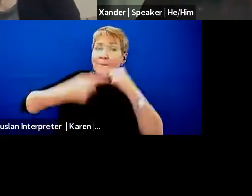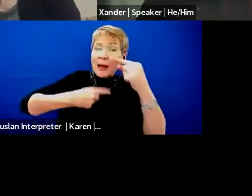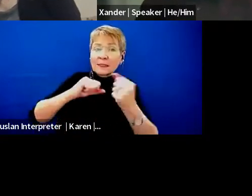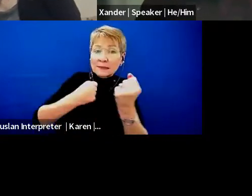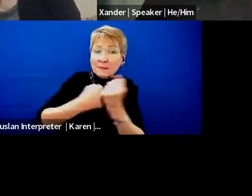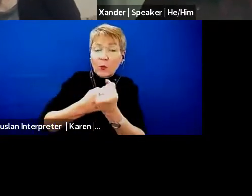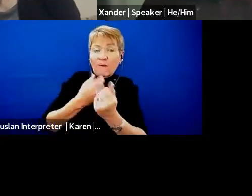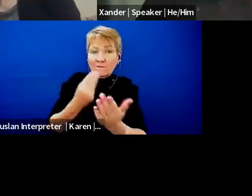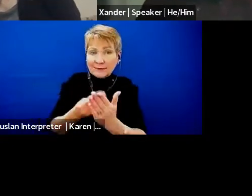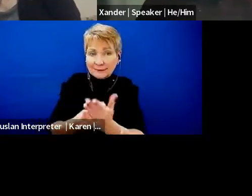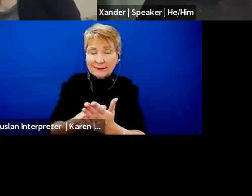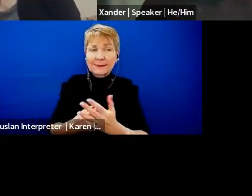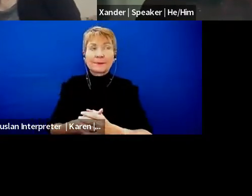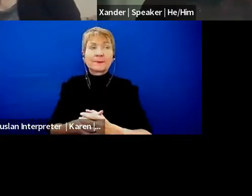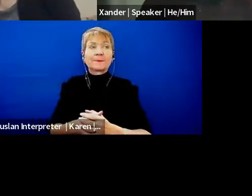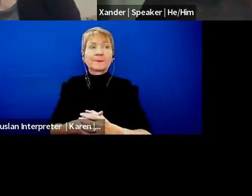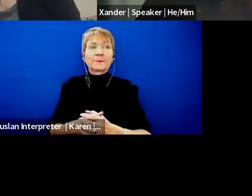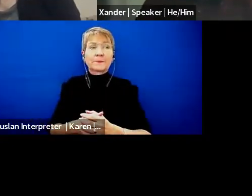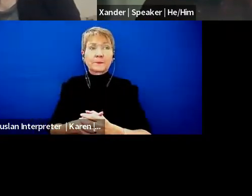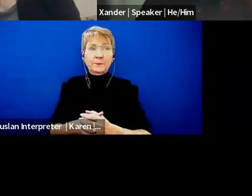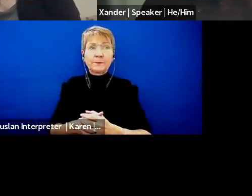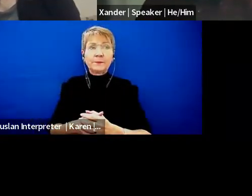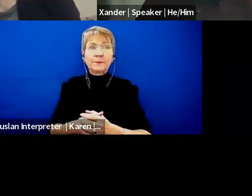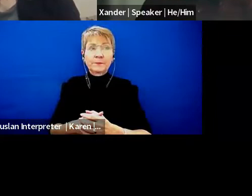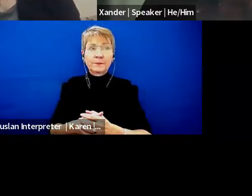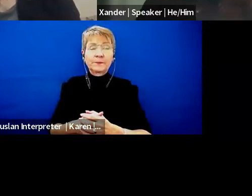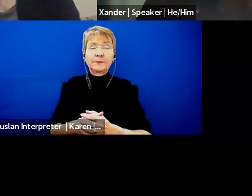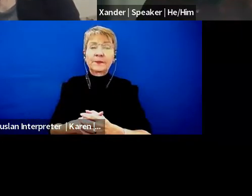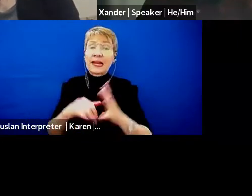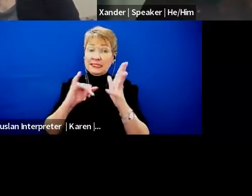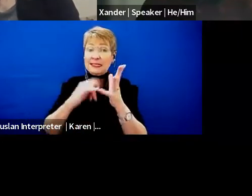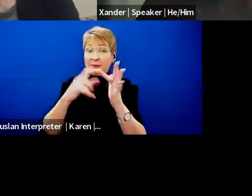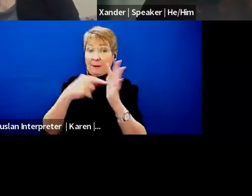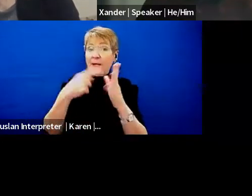funding. We're going to tackle in September talking about